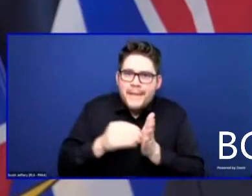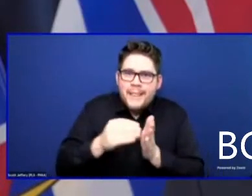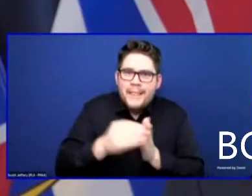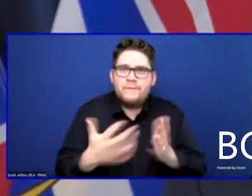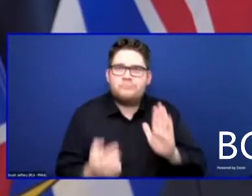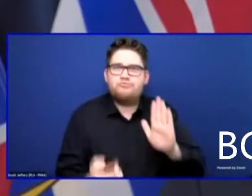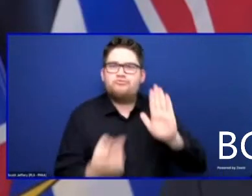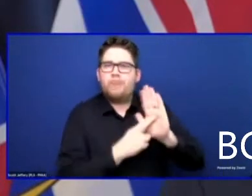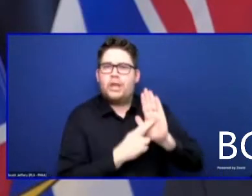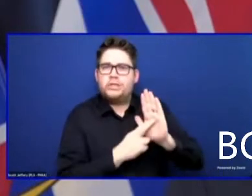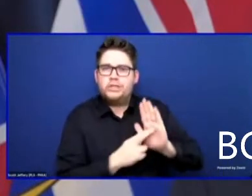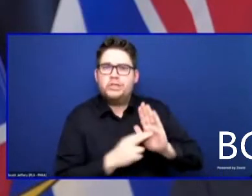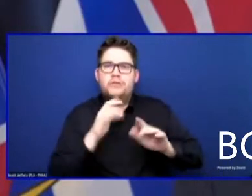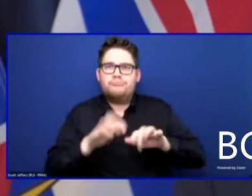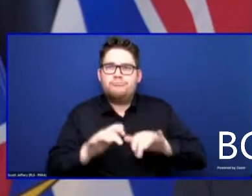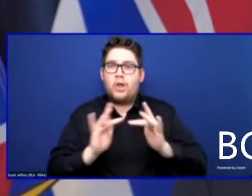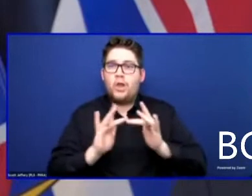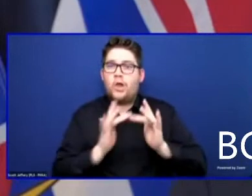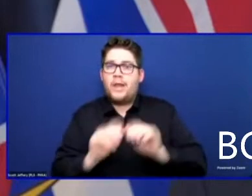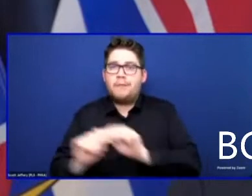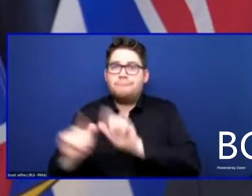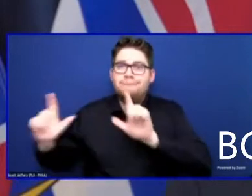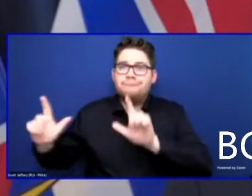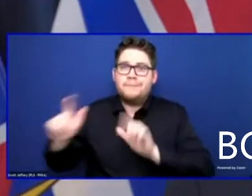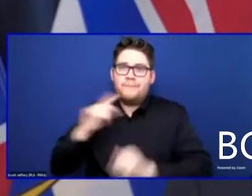registration system for vaccination.